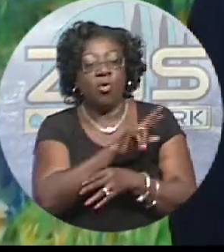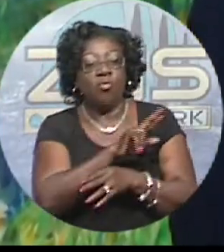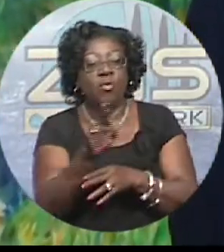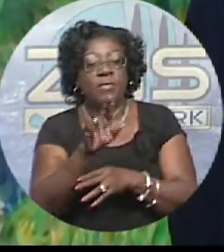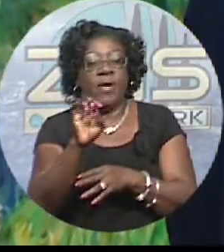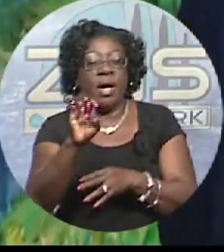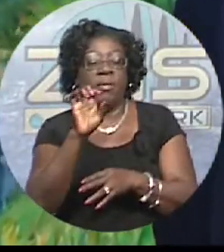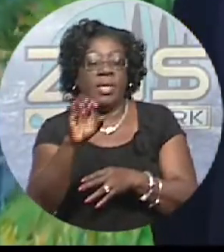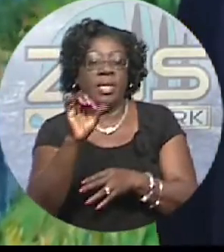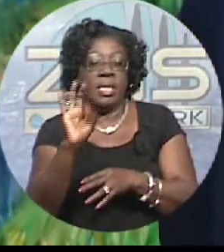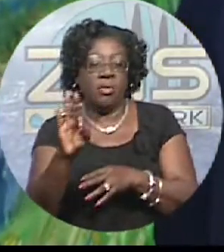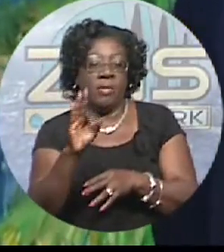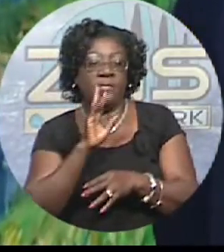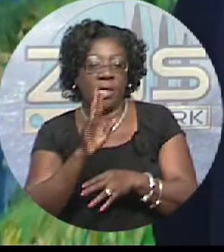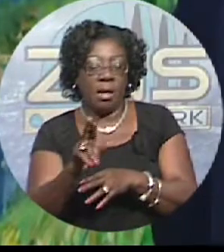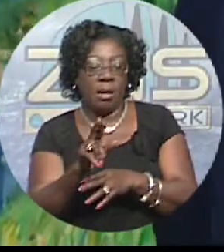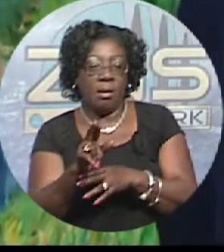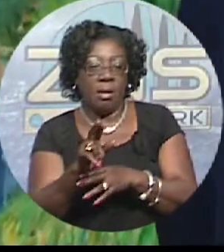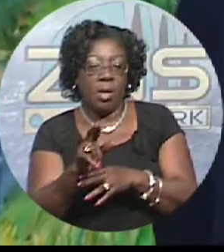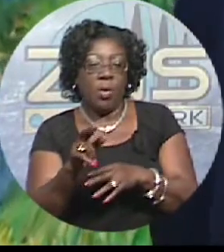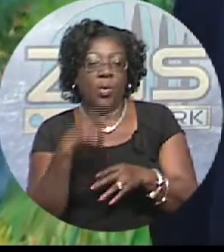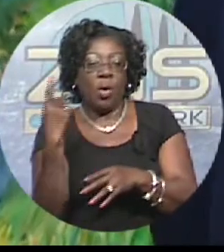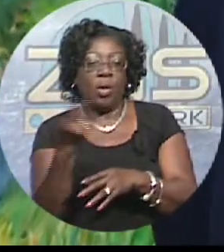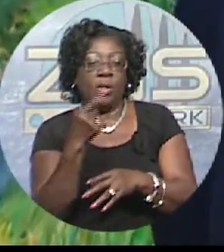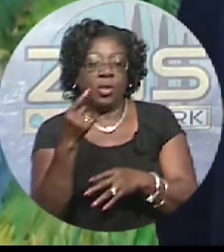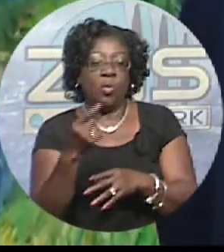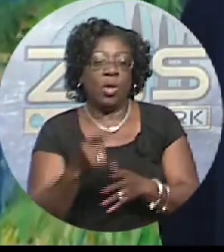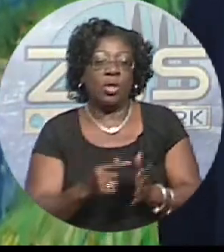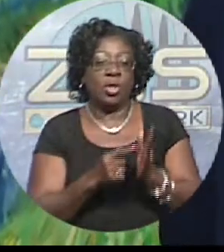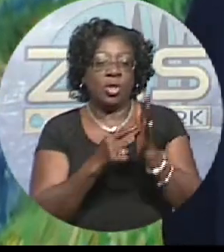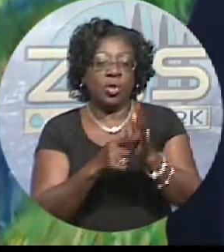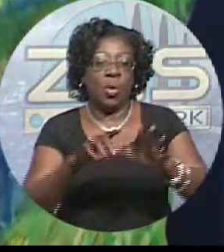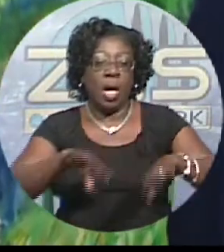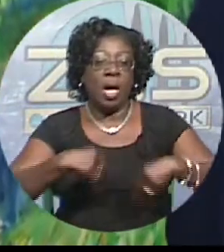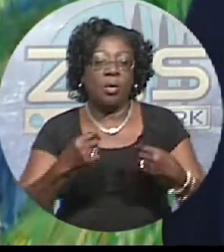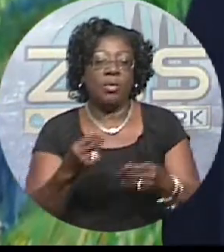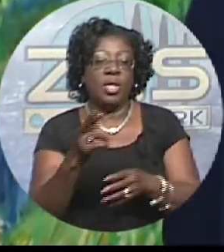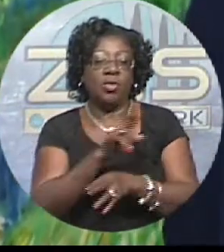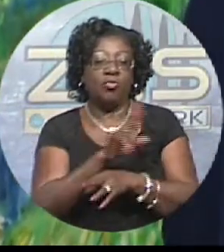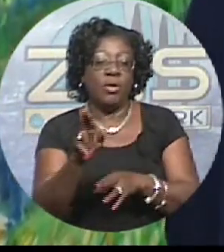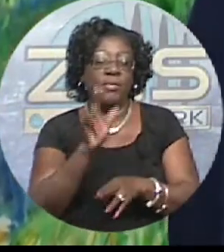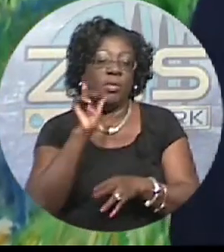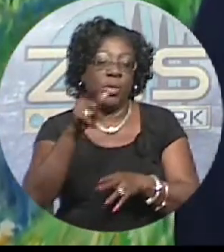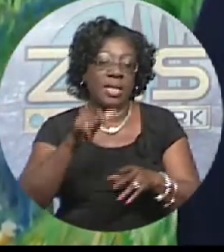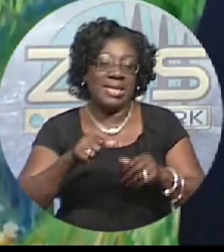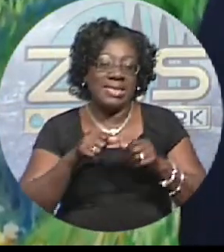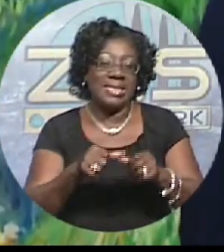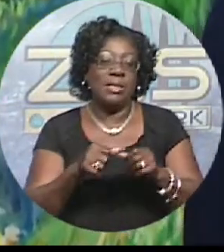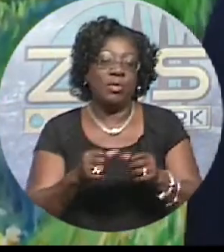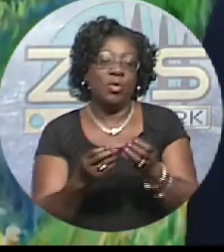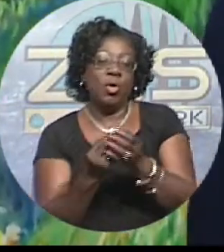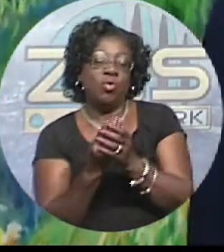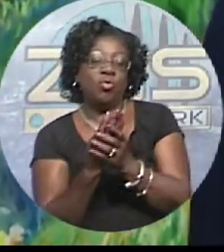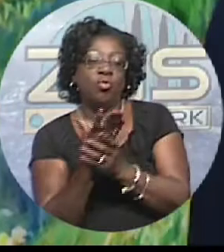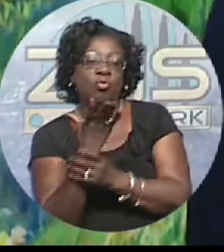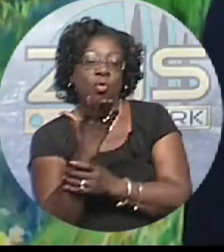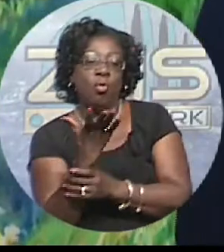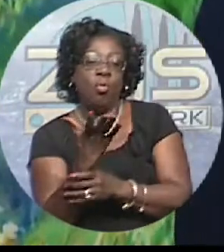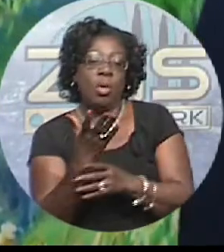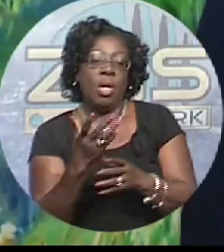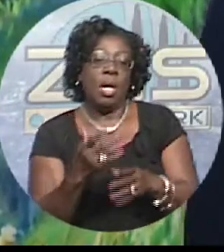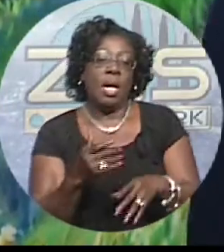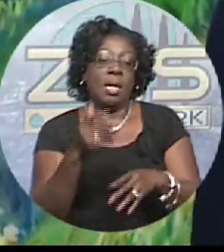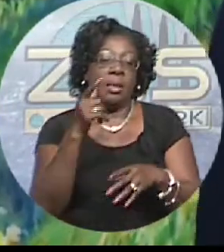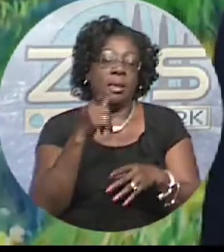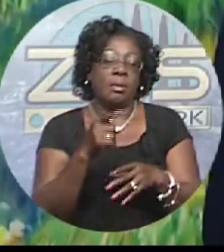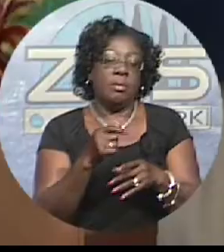beautiful places are that we want to protect. We also want to understand how these reefs really function and what we can do to stop further degradation of these and